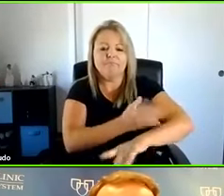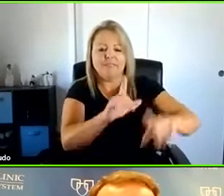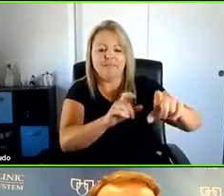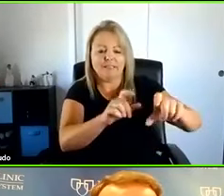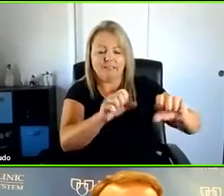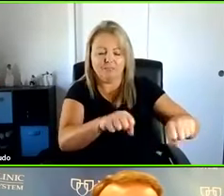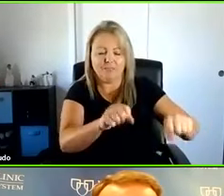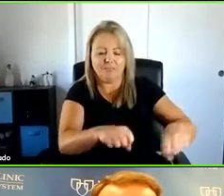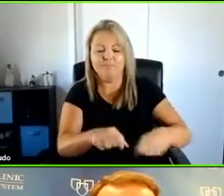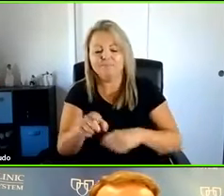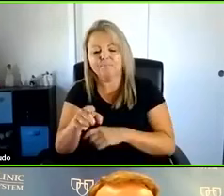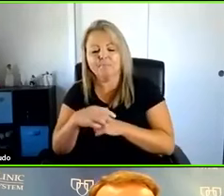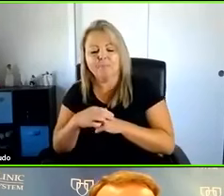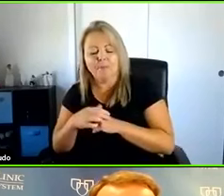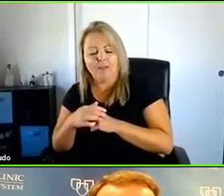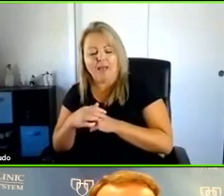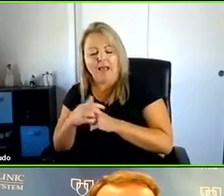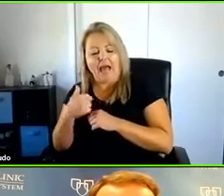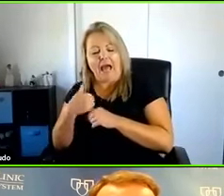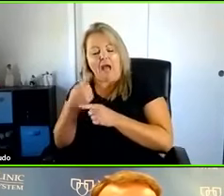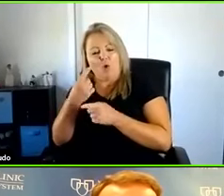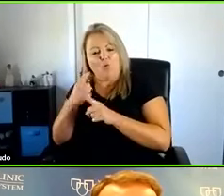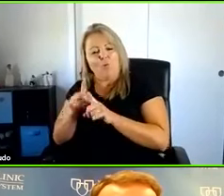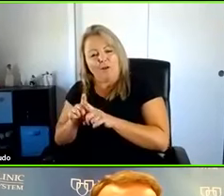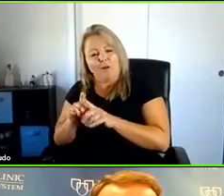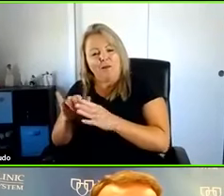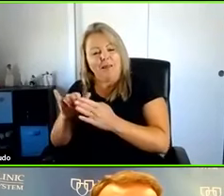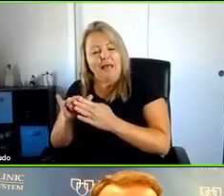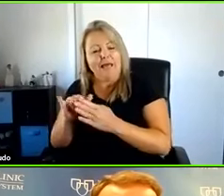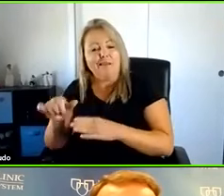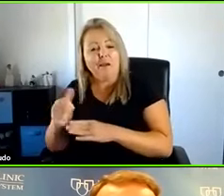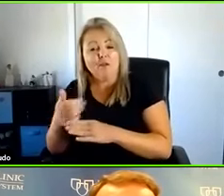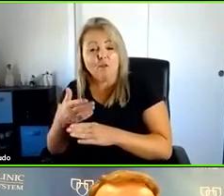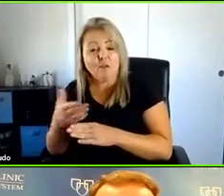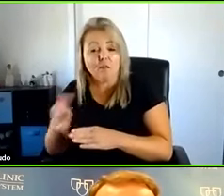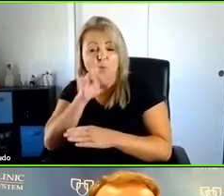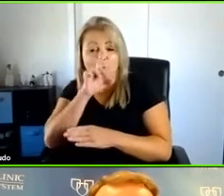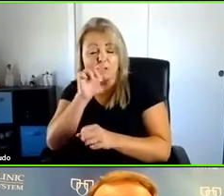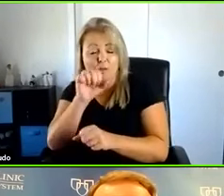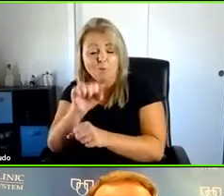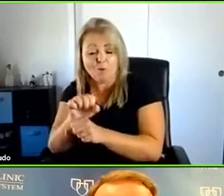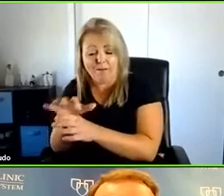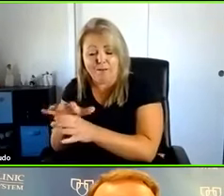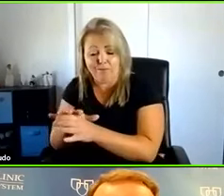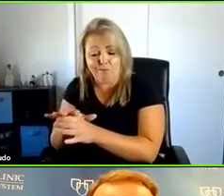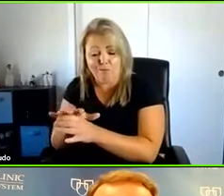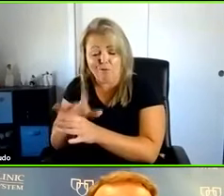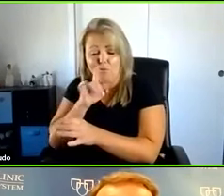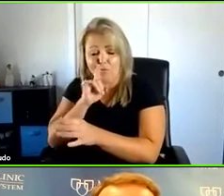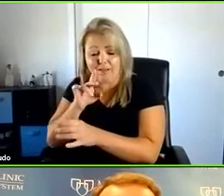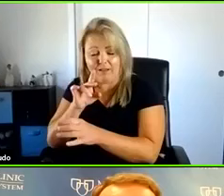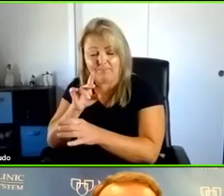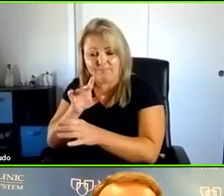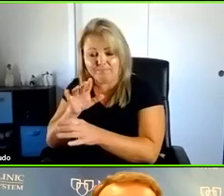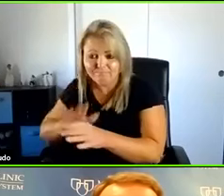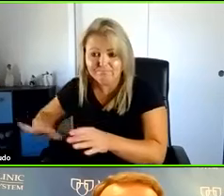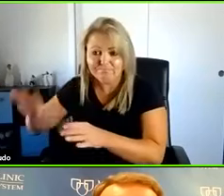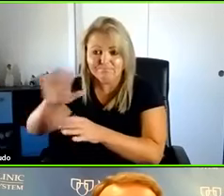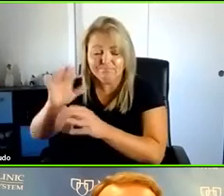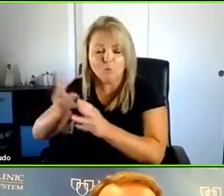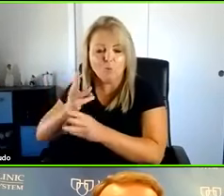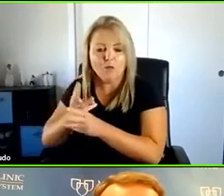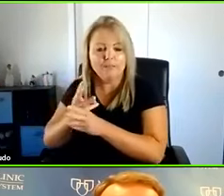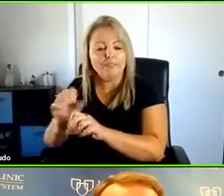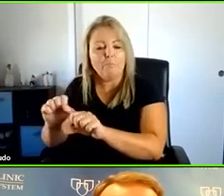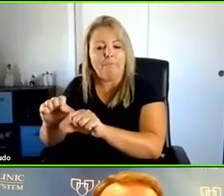I agree with that. And I think the other thing to keep in mind, part of what we're really working on locally and really nationwide is capacity for